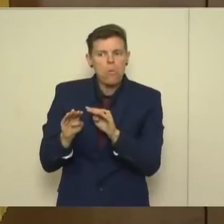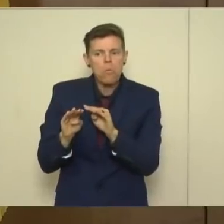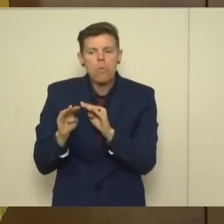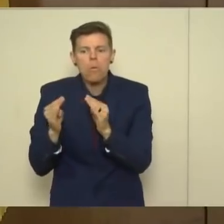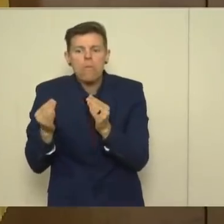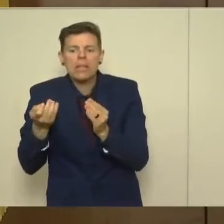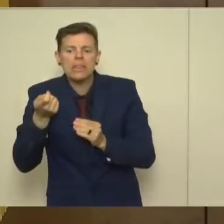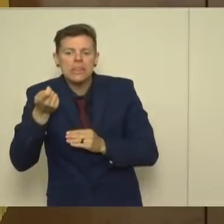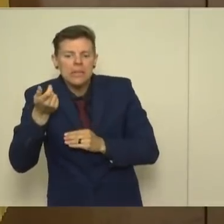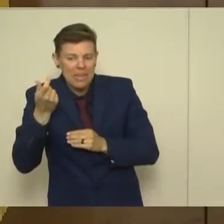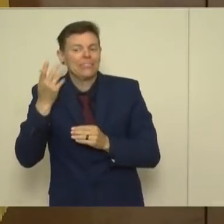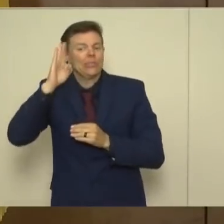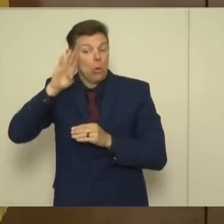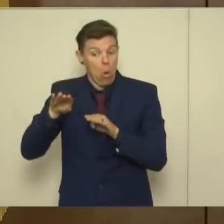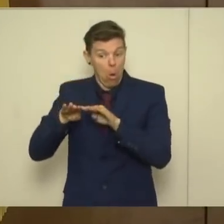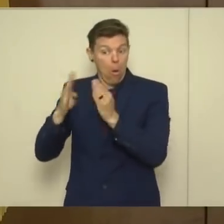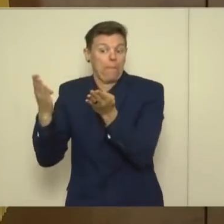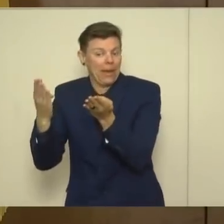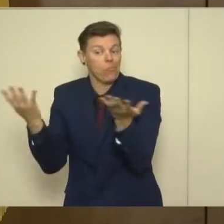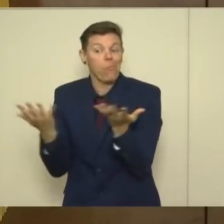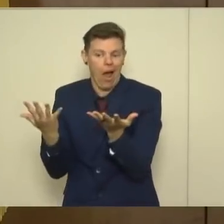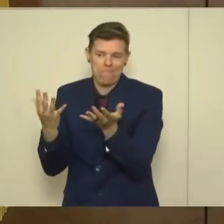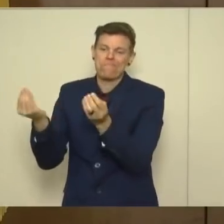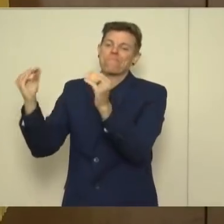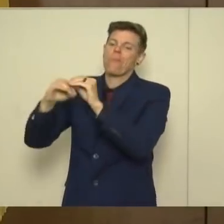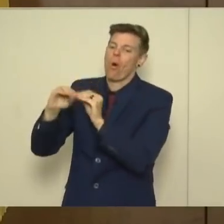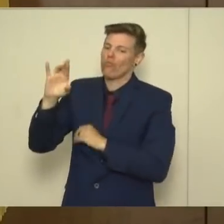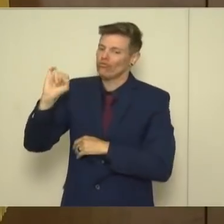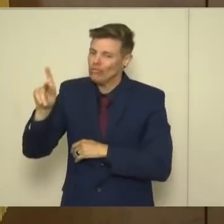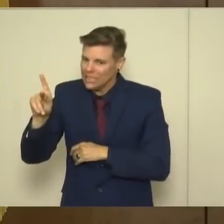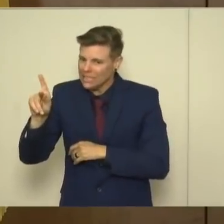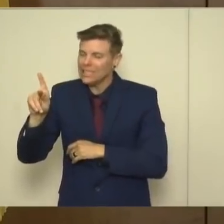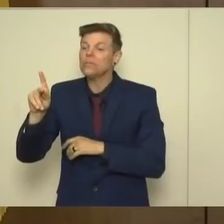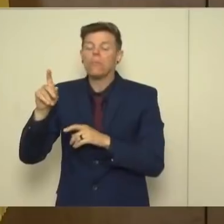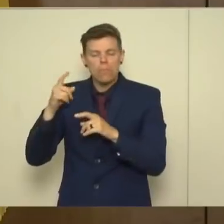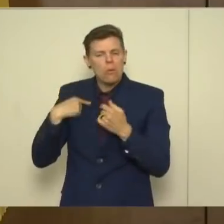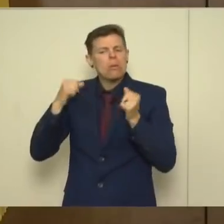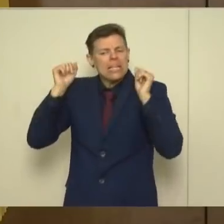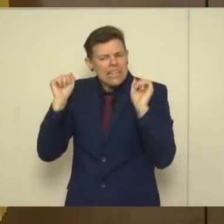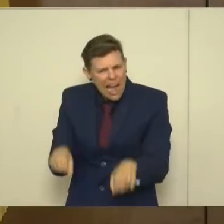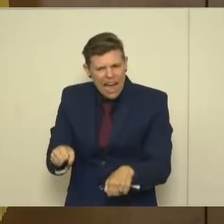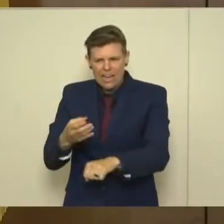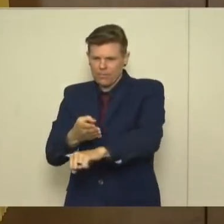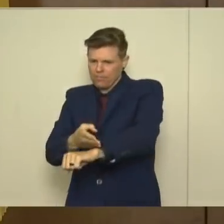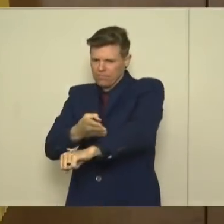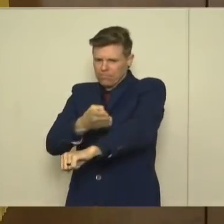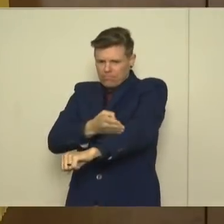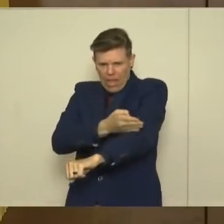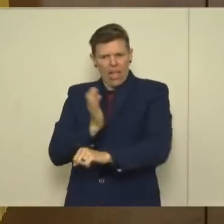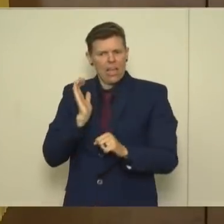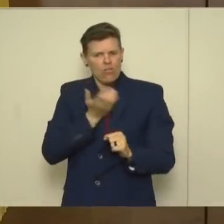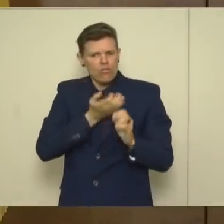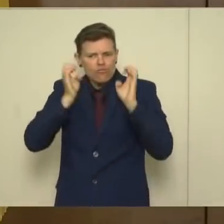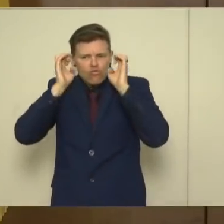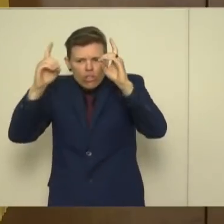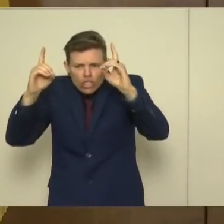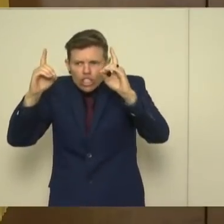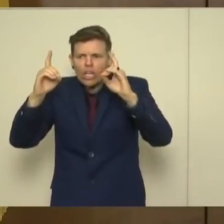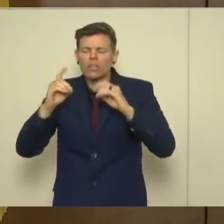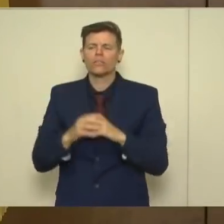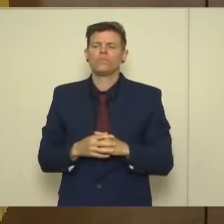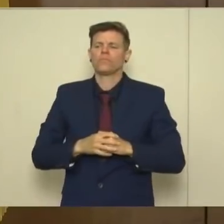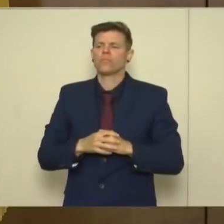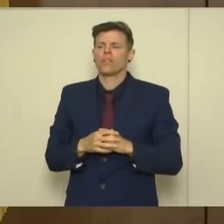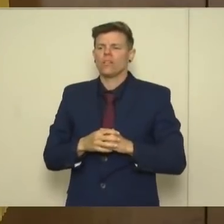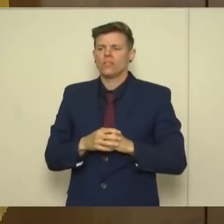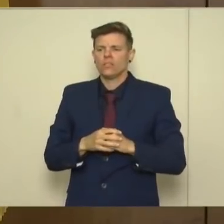talk about additional enhancements and opportunities in higher education. In the same way, we're making sure that we're standing up